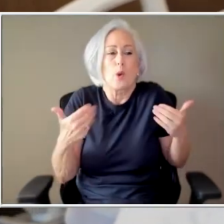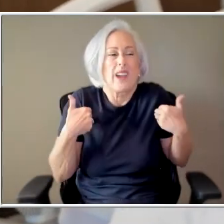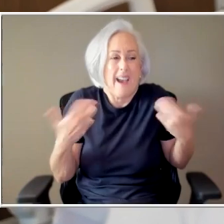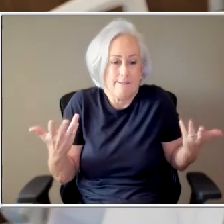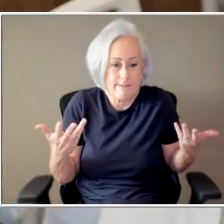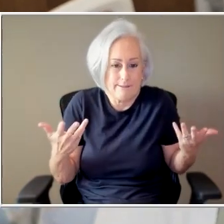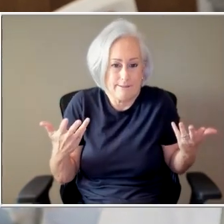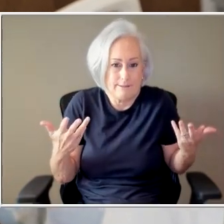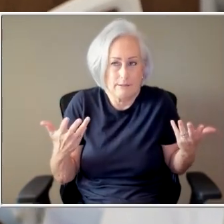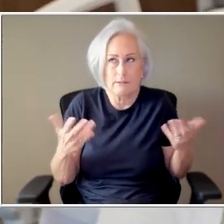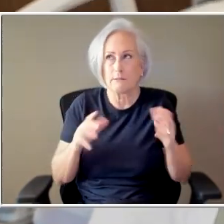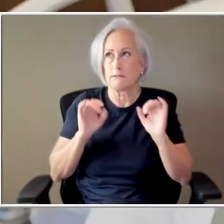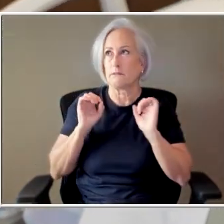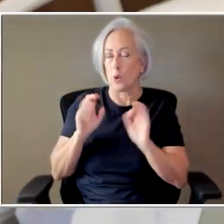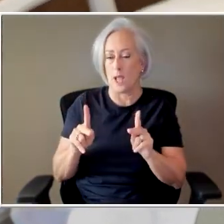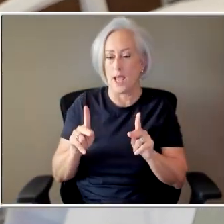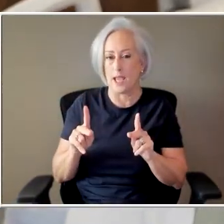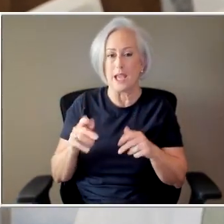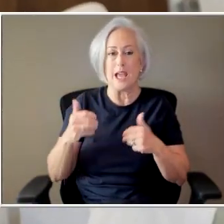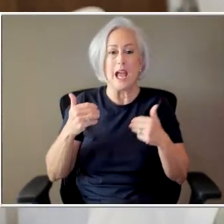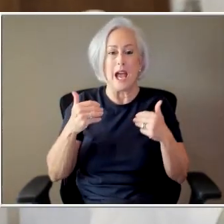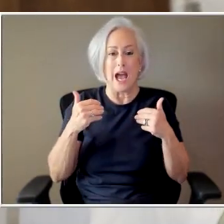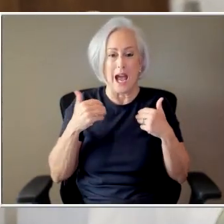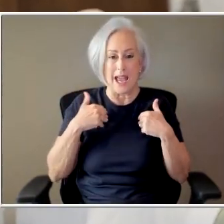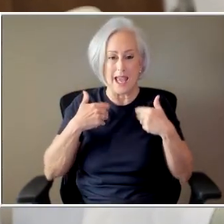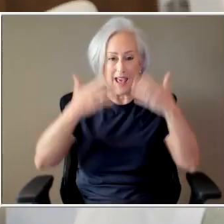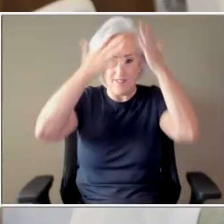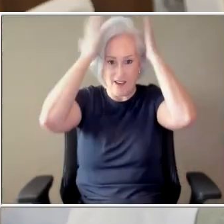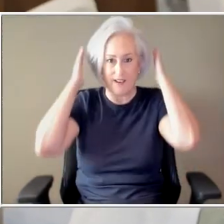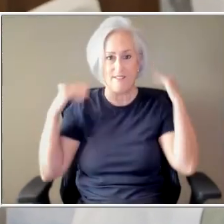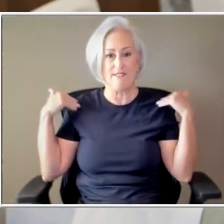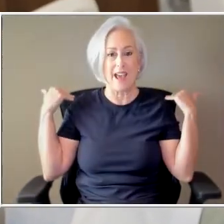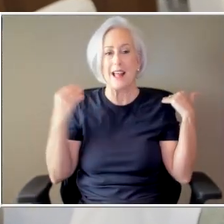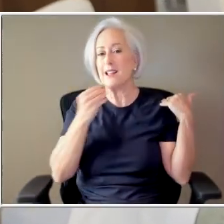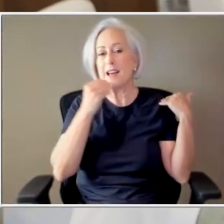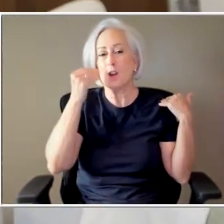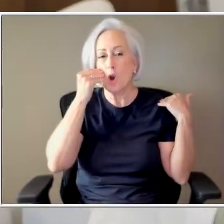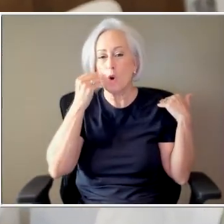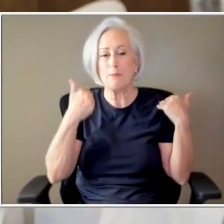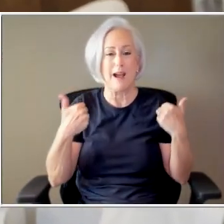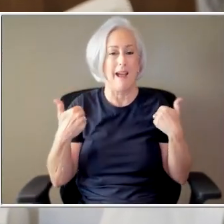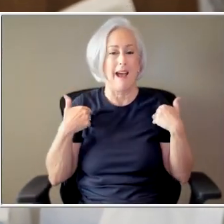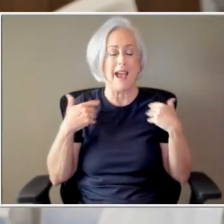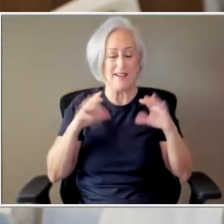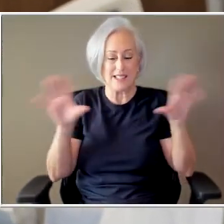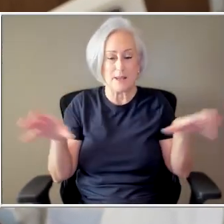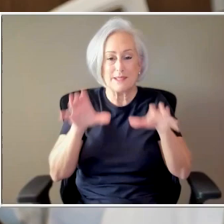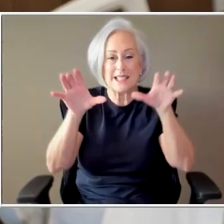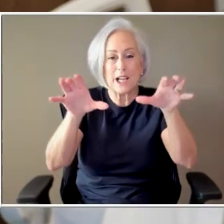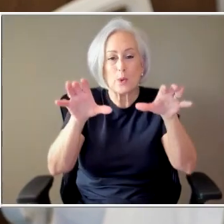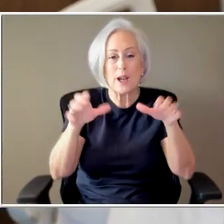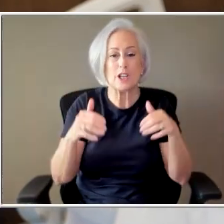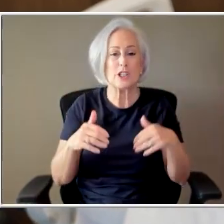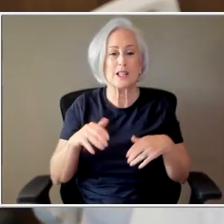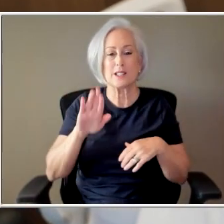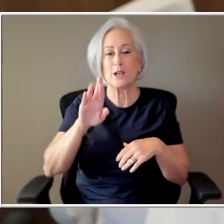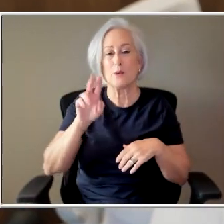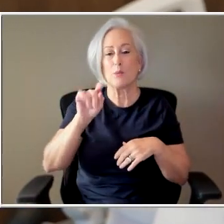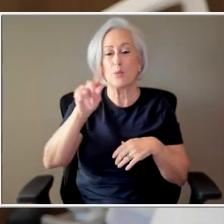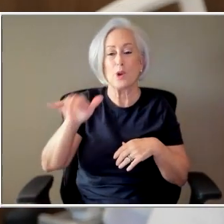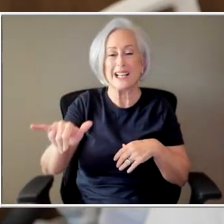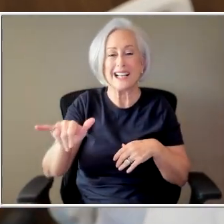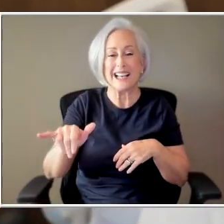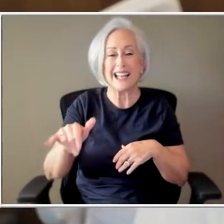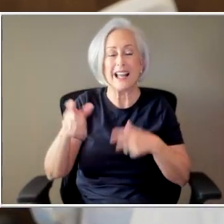like, "Okay, well, I have a little veil at home. I have some decorations." Brittany, our manager, she went and